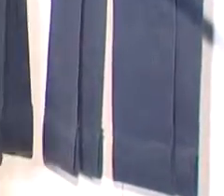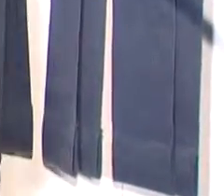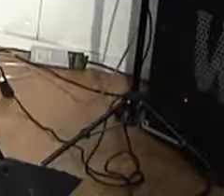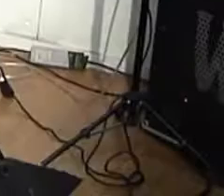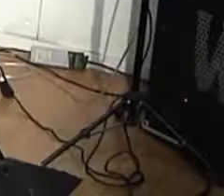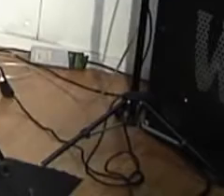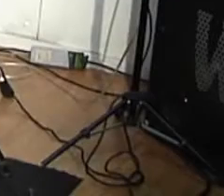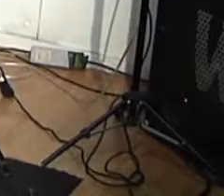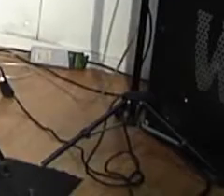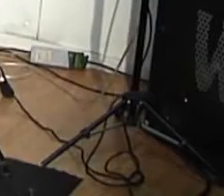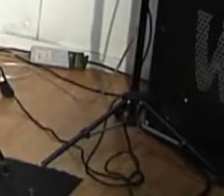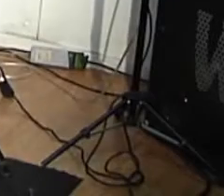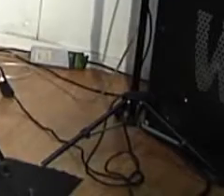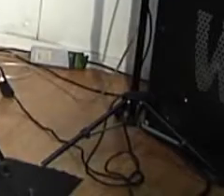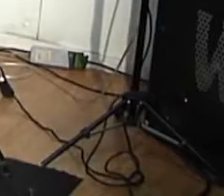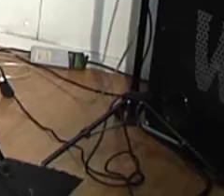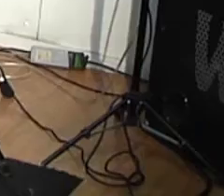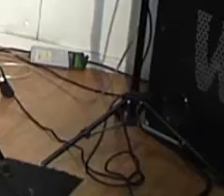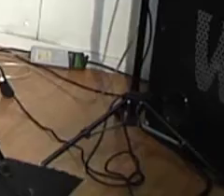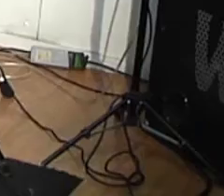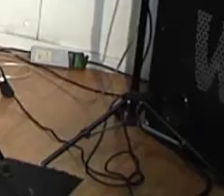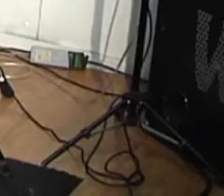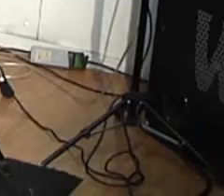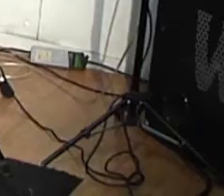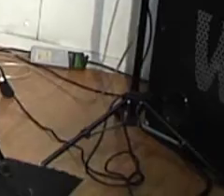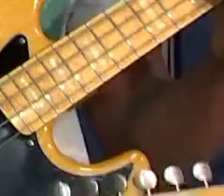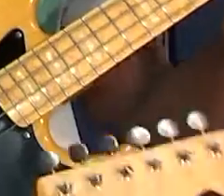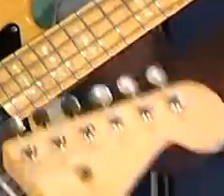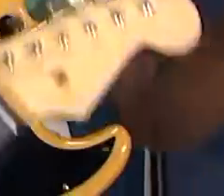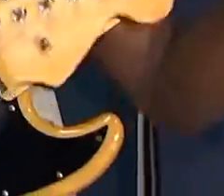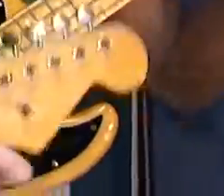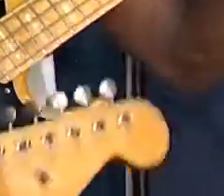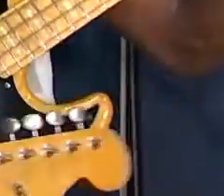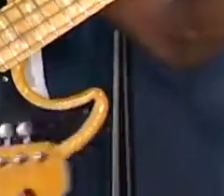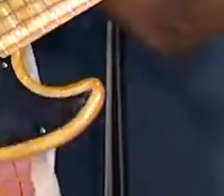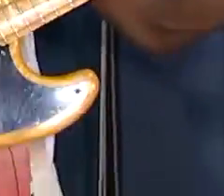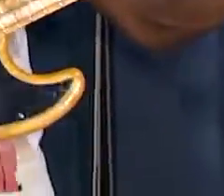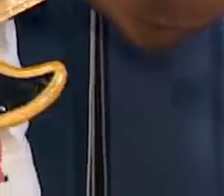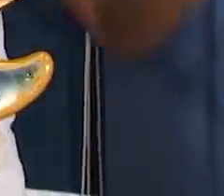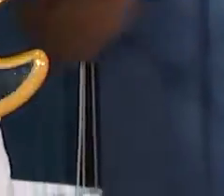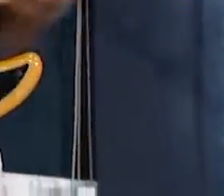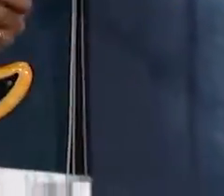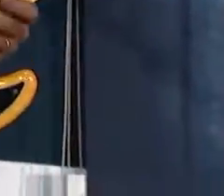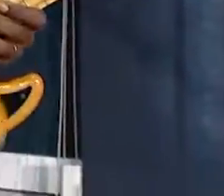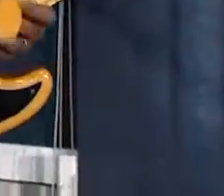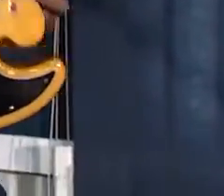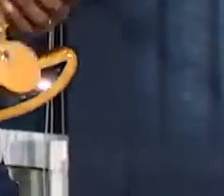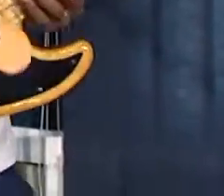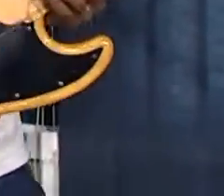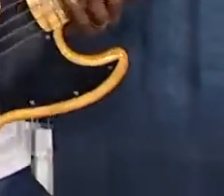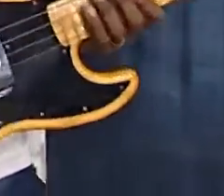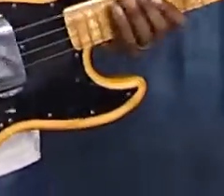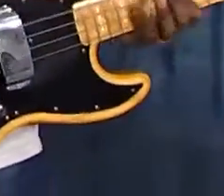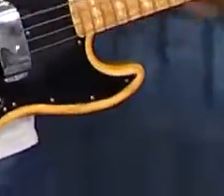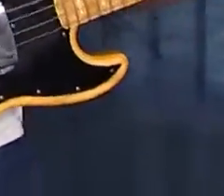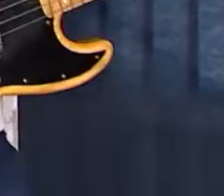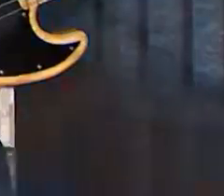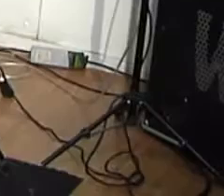had to end. Purple rain, purple rain.